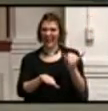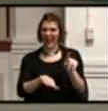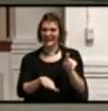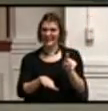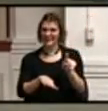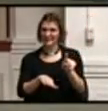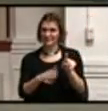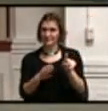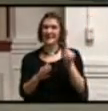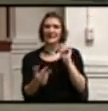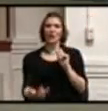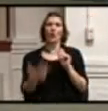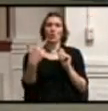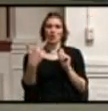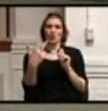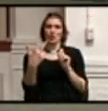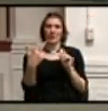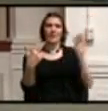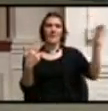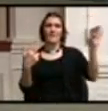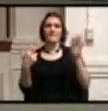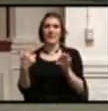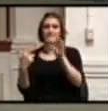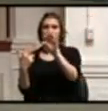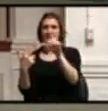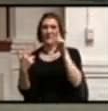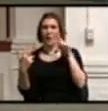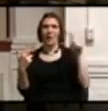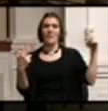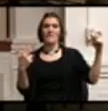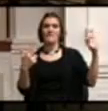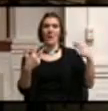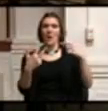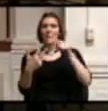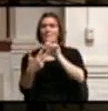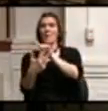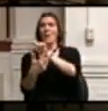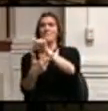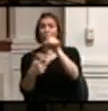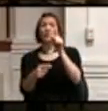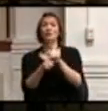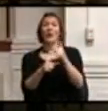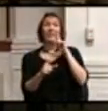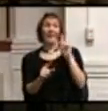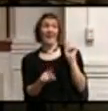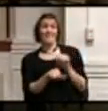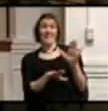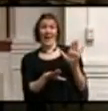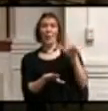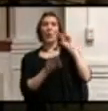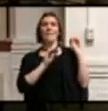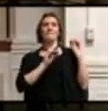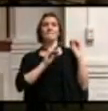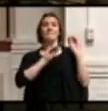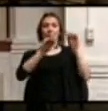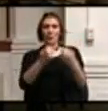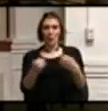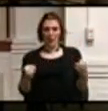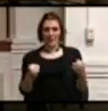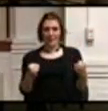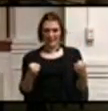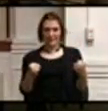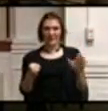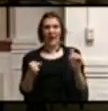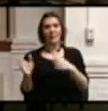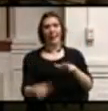because you need to have 3 points of what? What the project is that equipment is going to be moved. Right. We have we're going to plan B